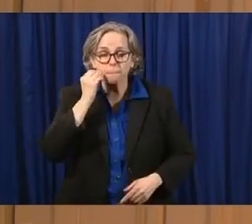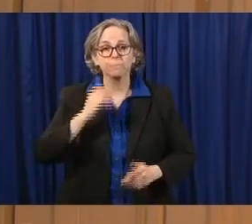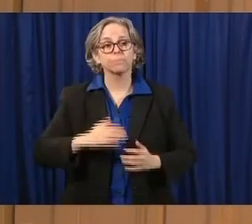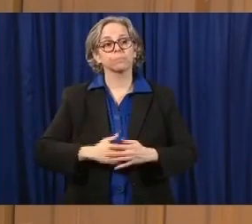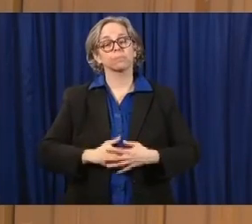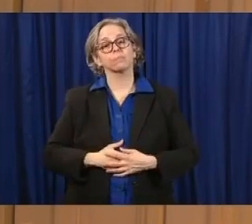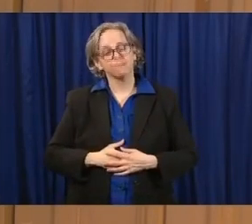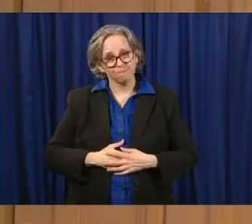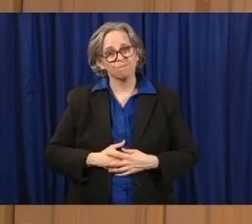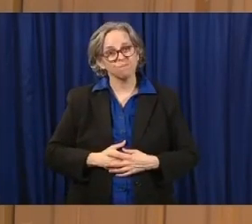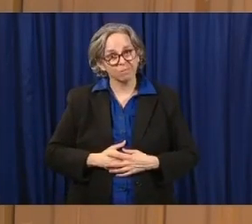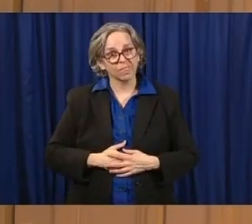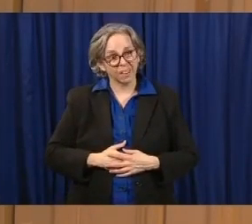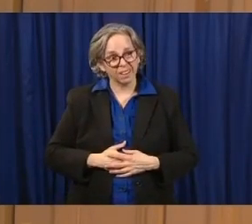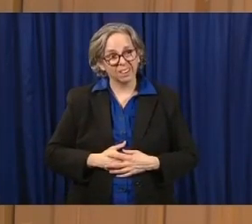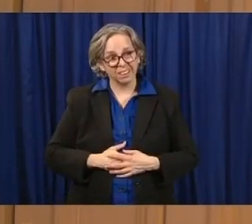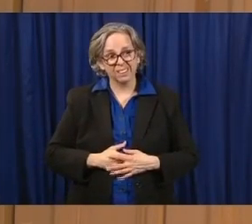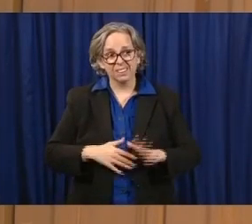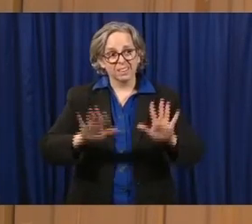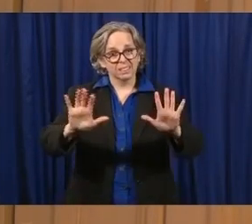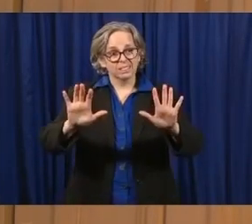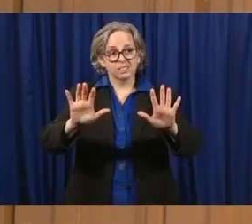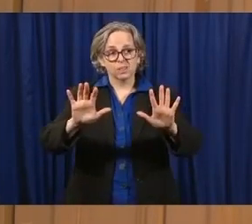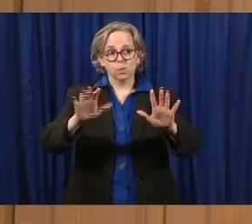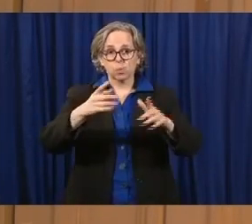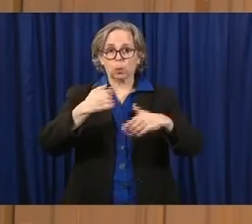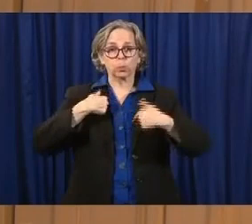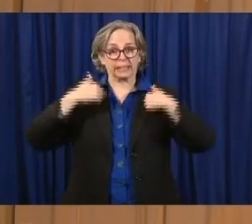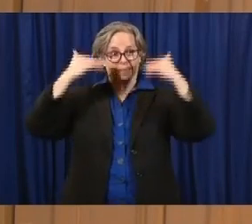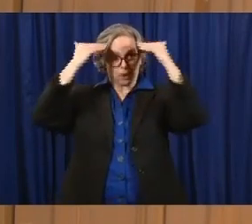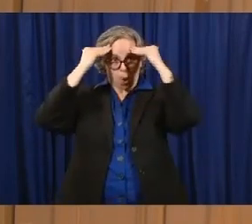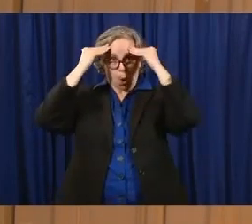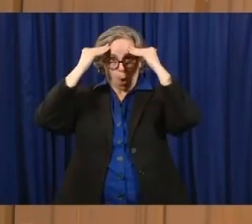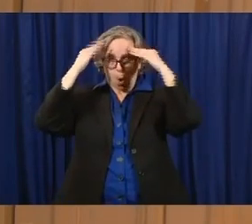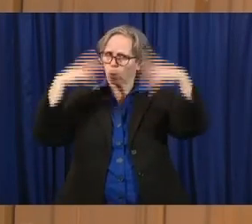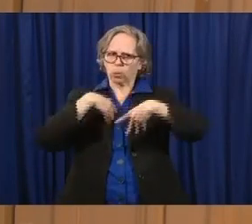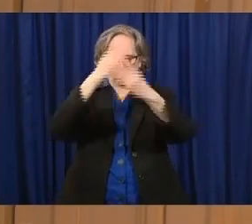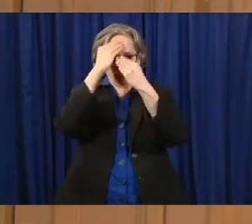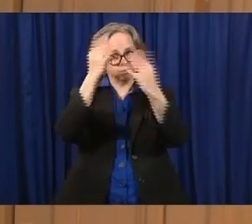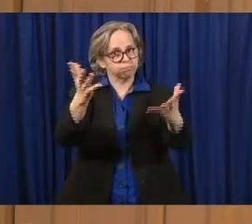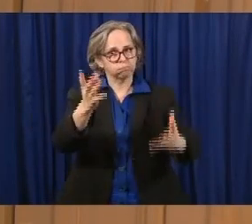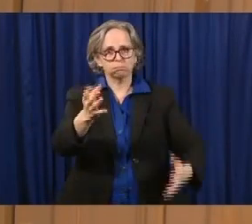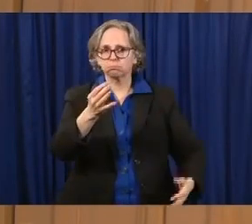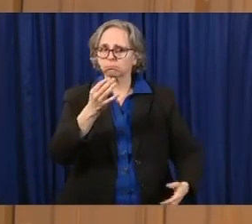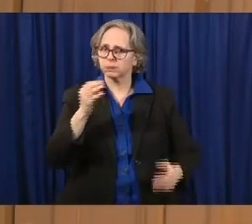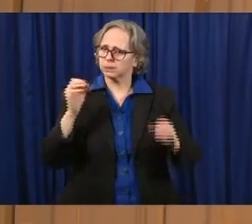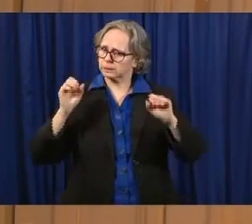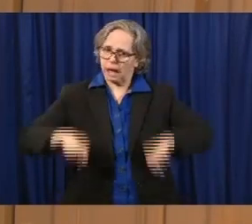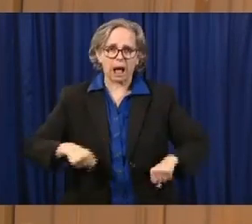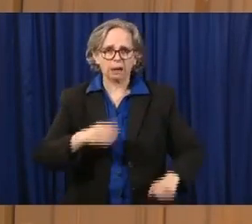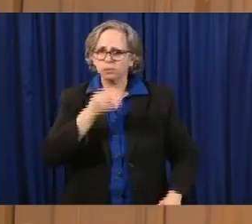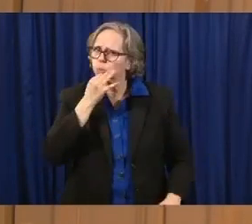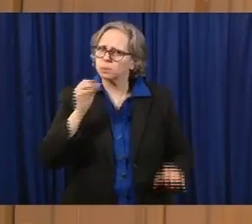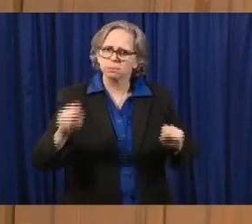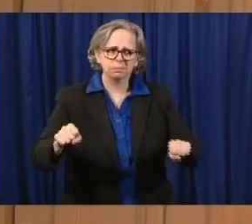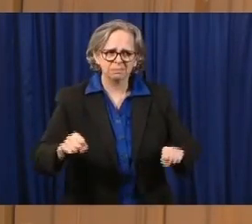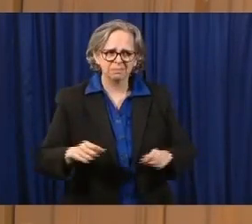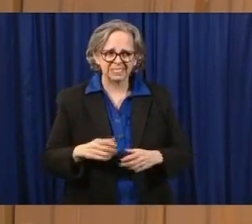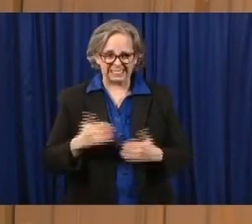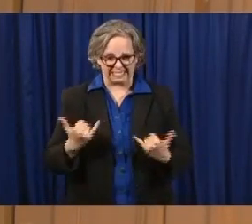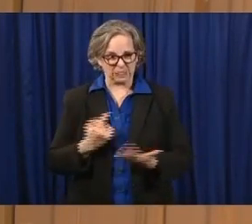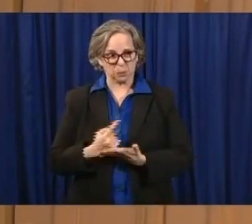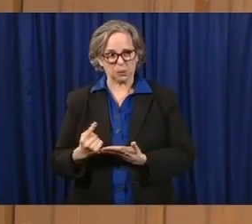we will share with you everything we know as we know it. And in this week, we're going to be sharing with you the best we